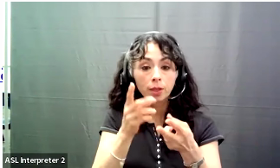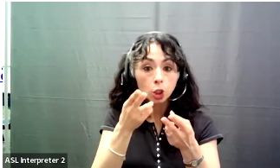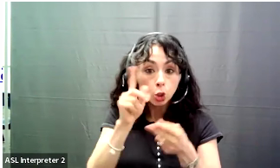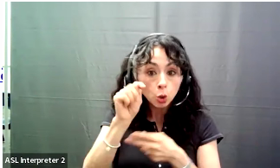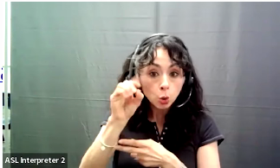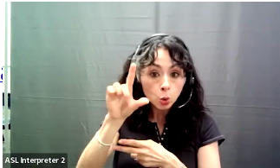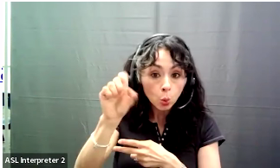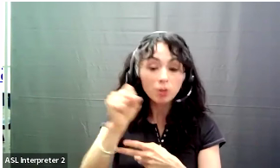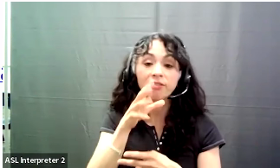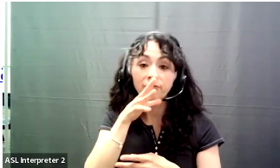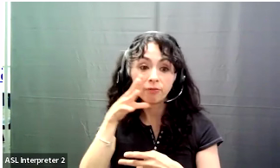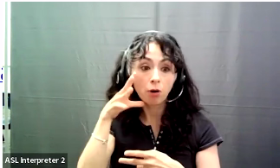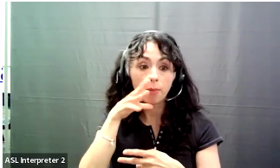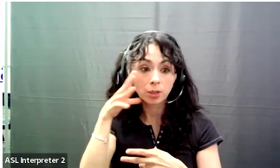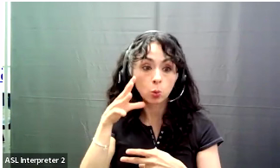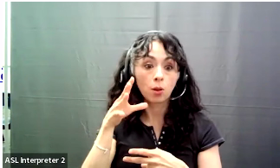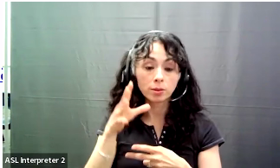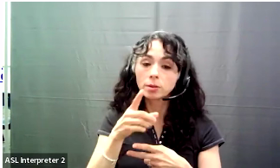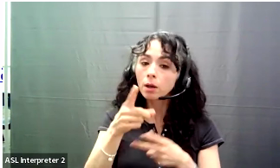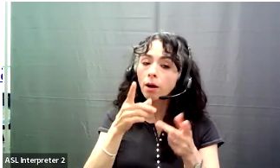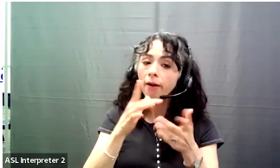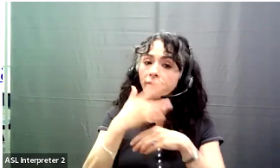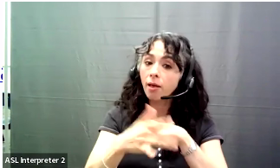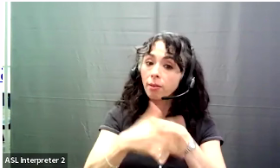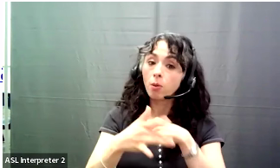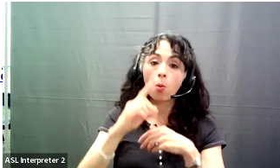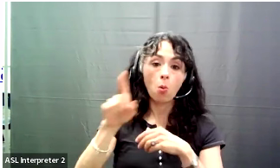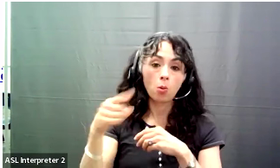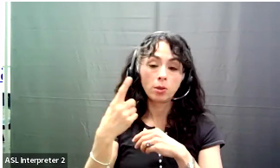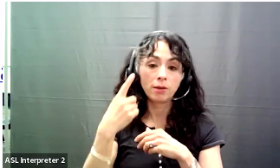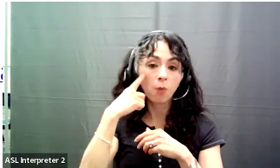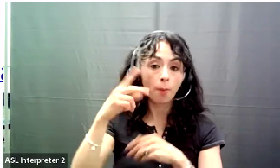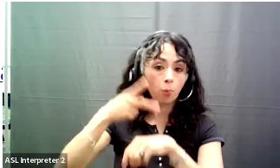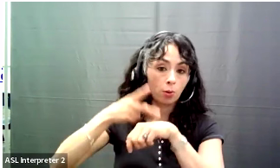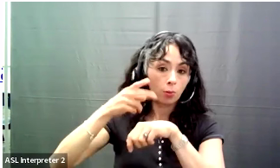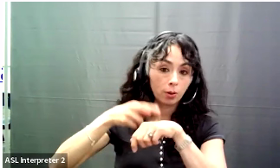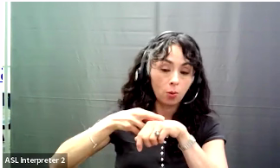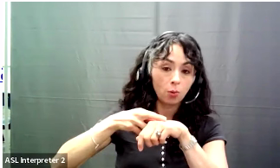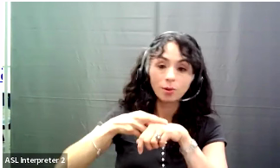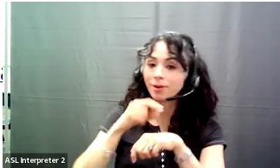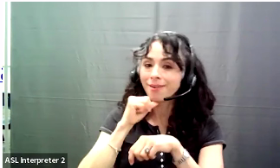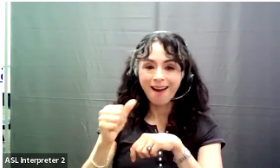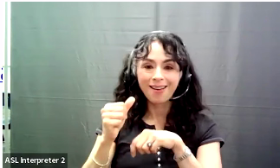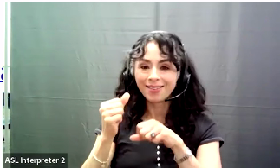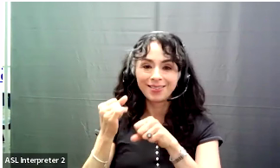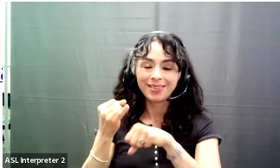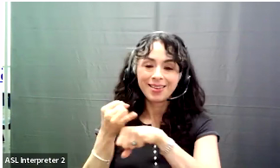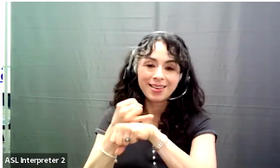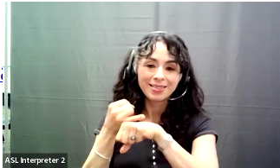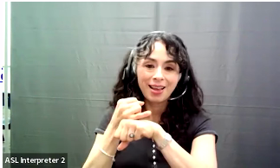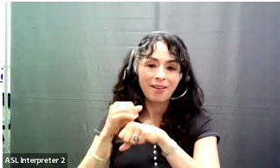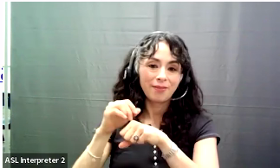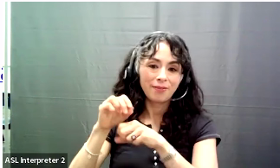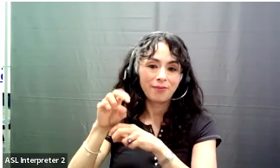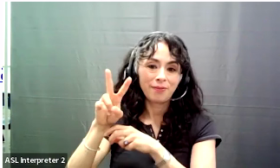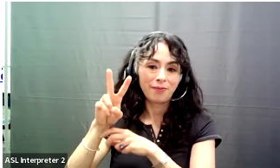This tool is available only for Puerto Rico and not for the Virgin Islands of the United